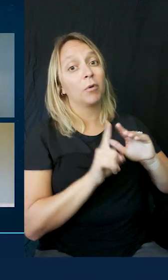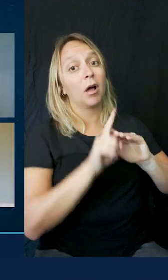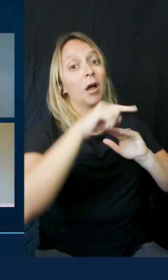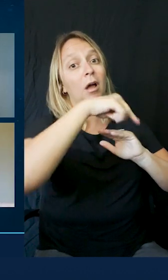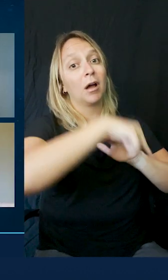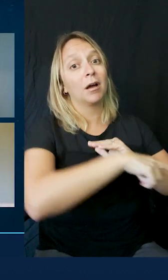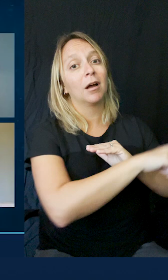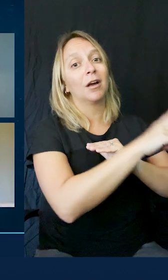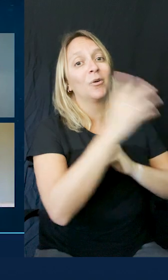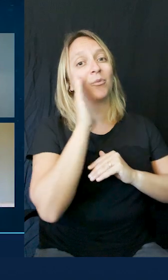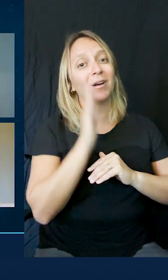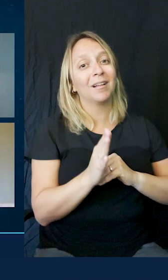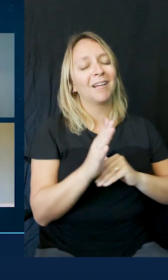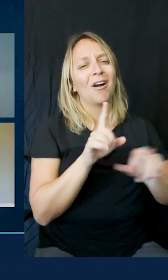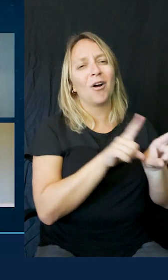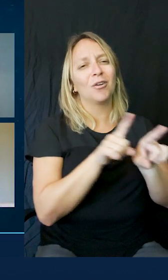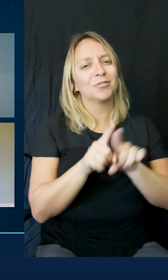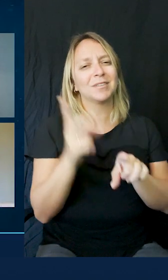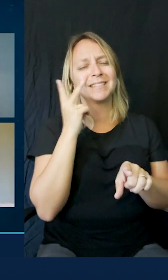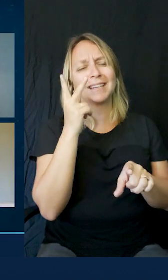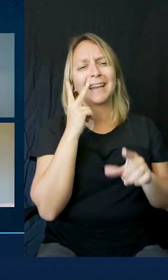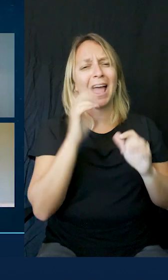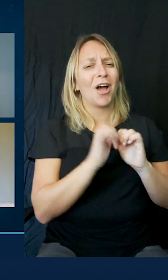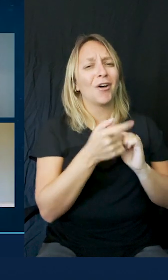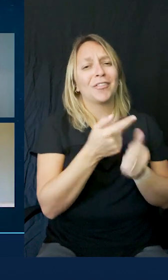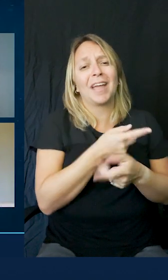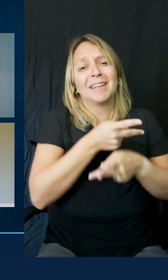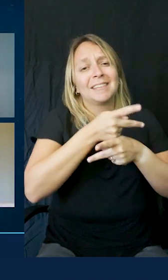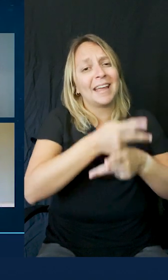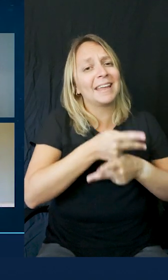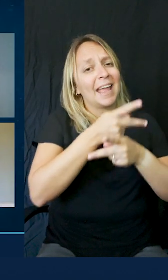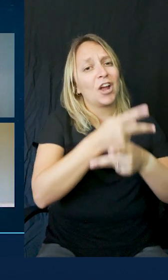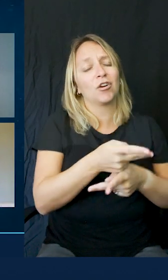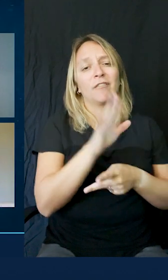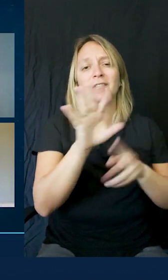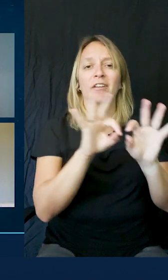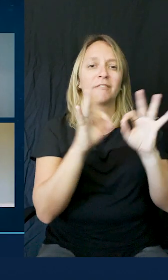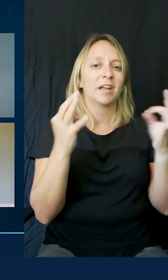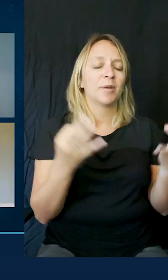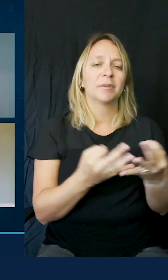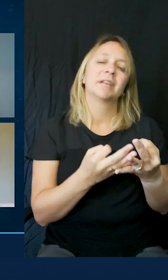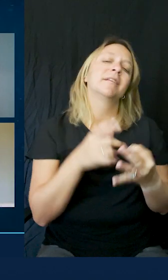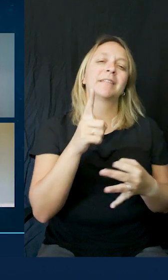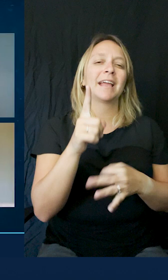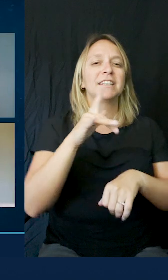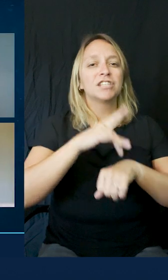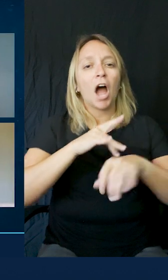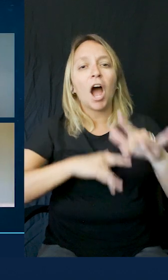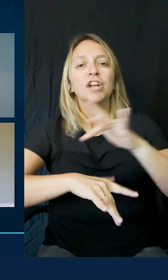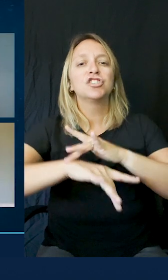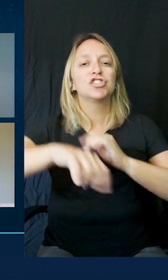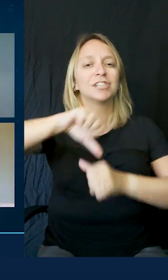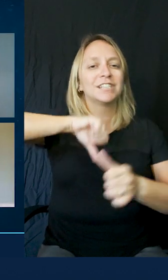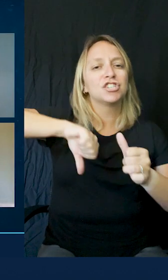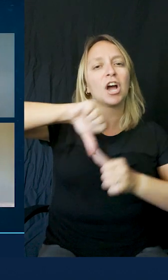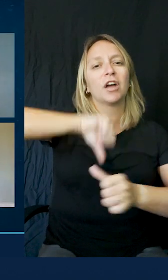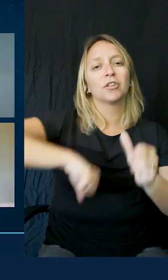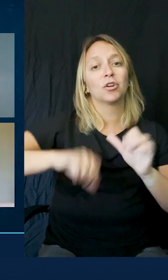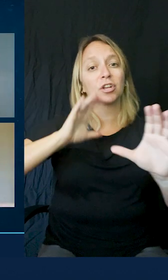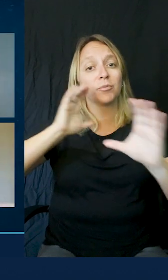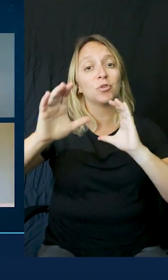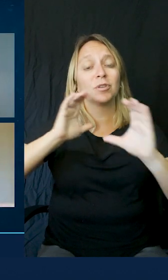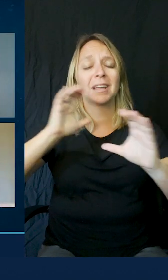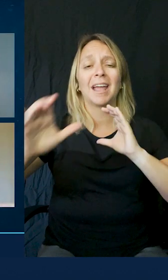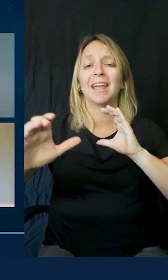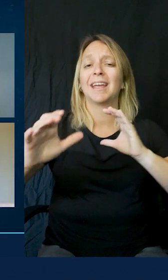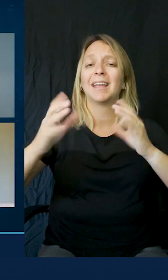much they care for their family members, particularly in the southern resident community, how tactile, they touch each other all the time, they communicate with one another,